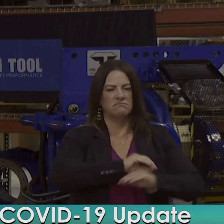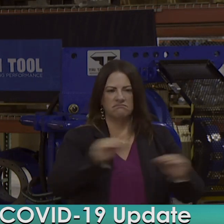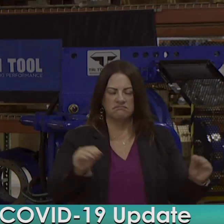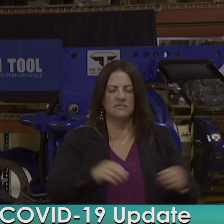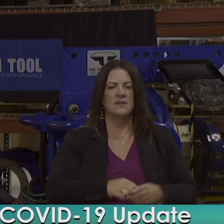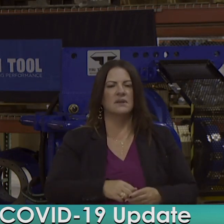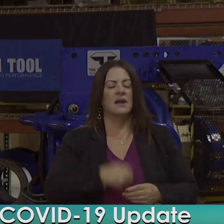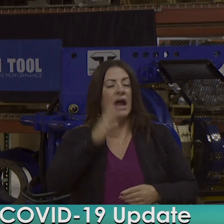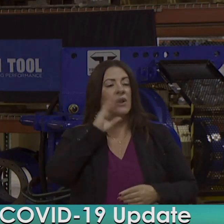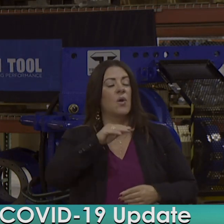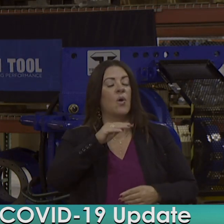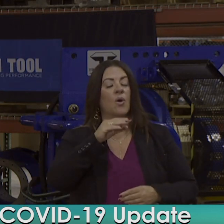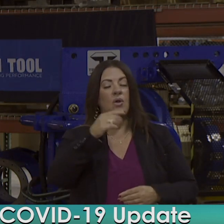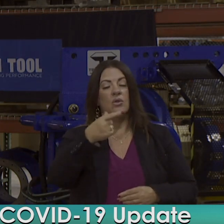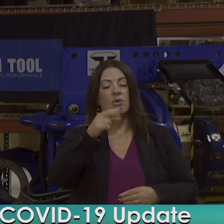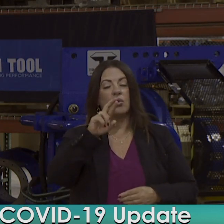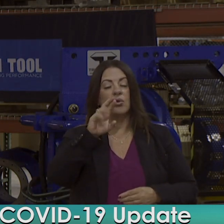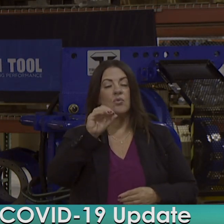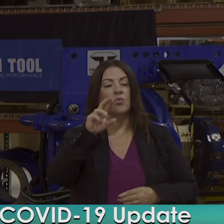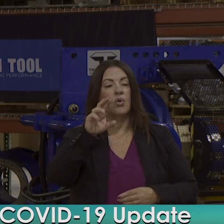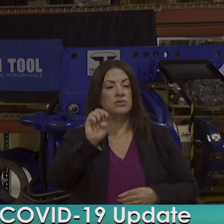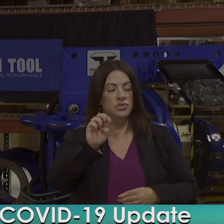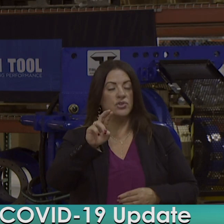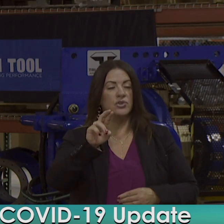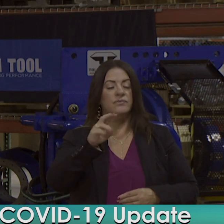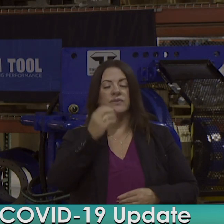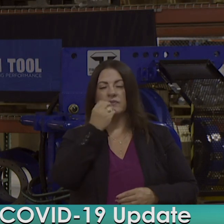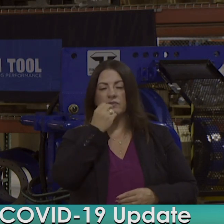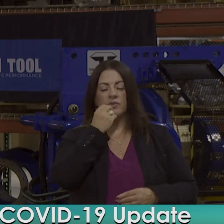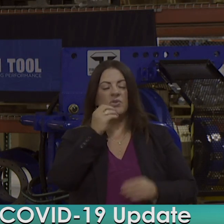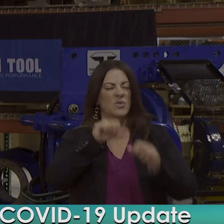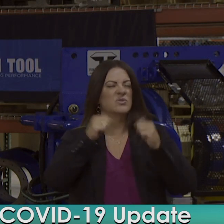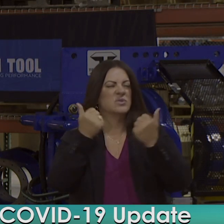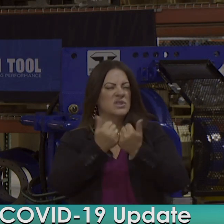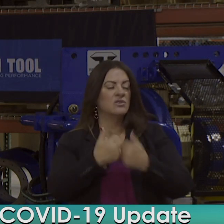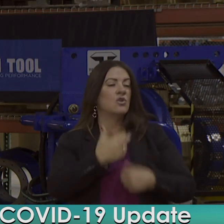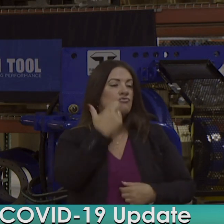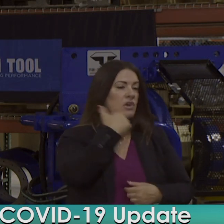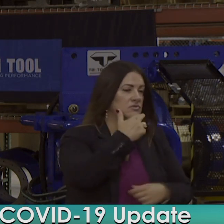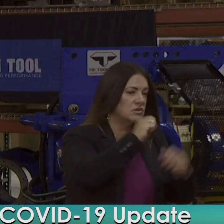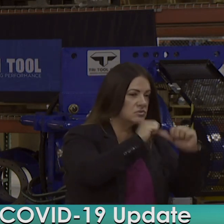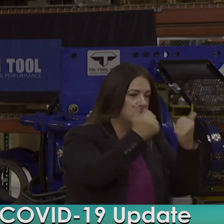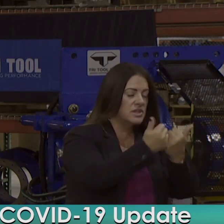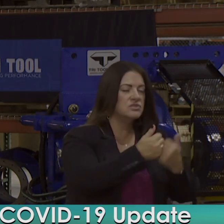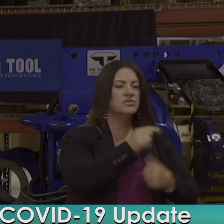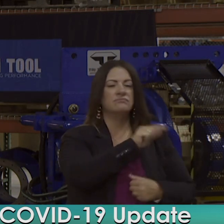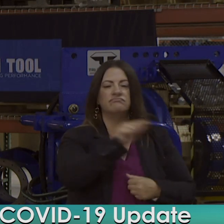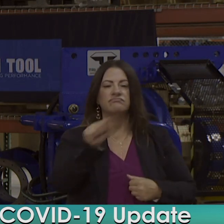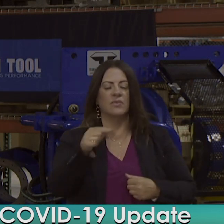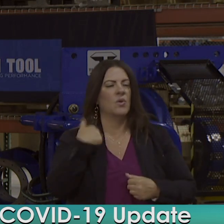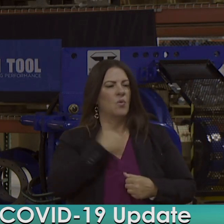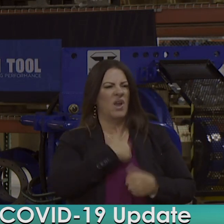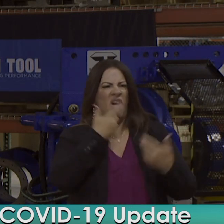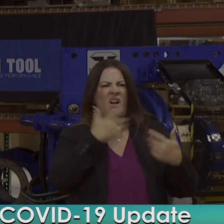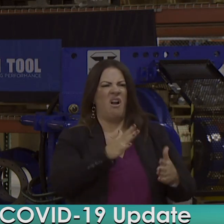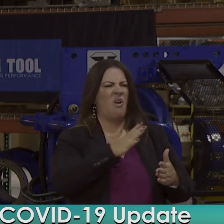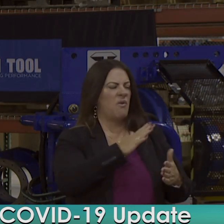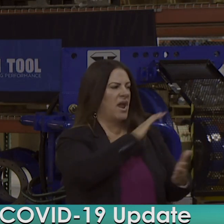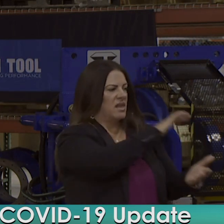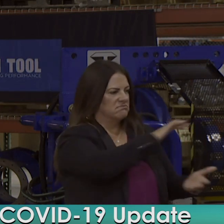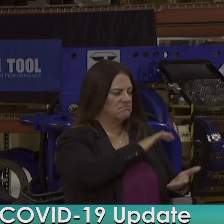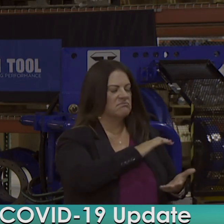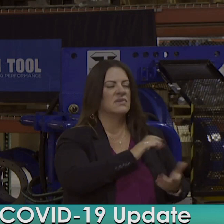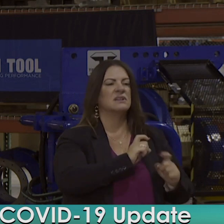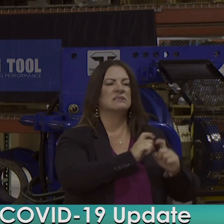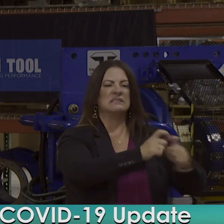Grocers Association to the Ag Council to the Restaurant Association, we have already distributed